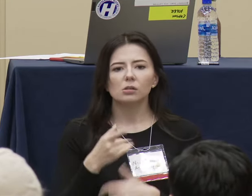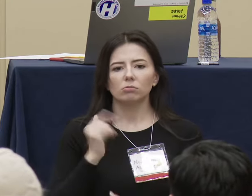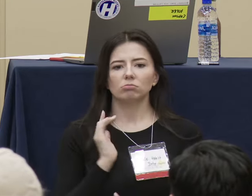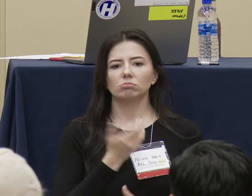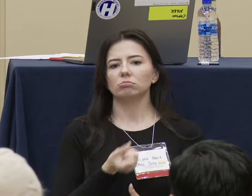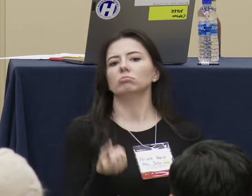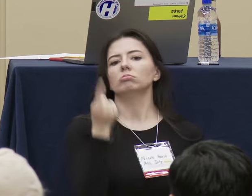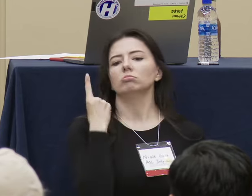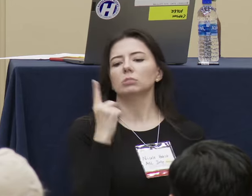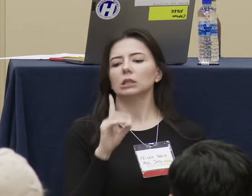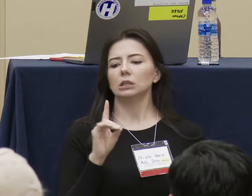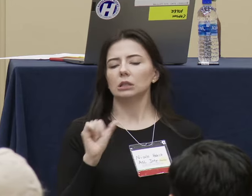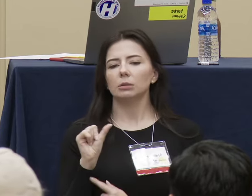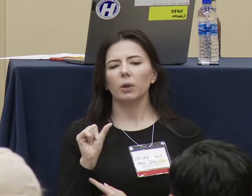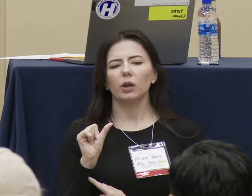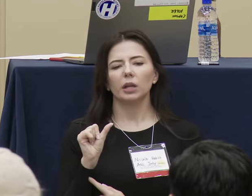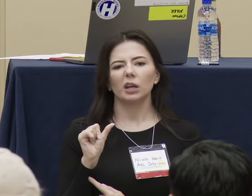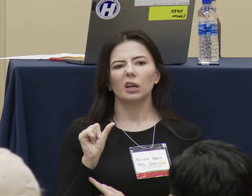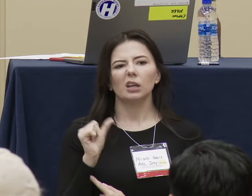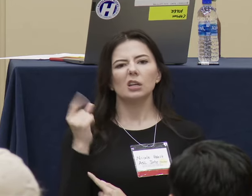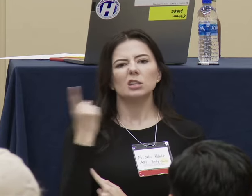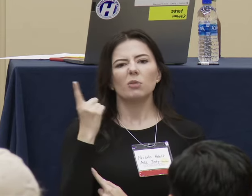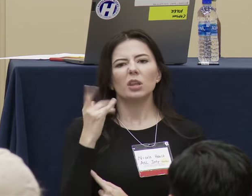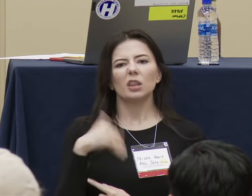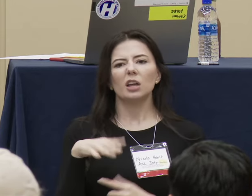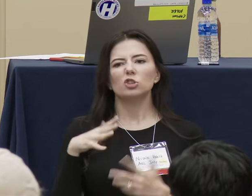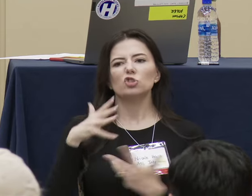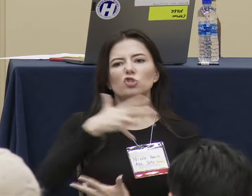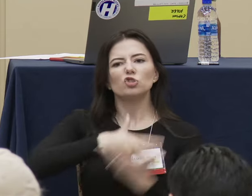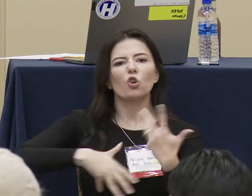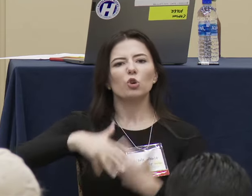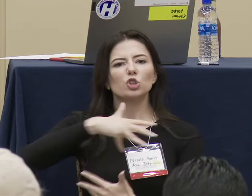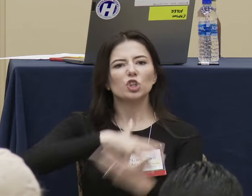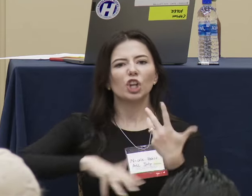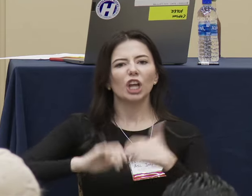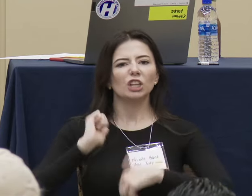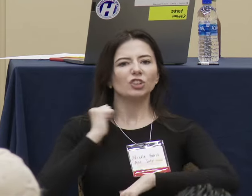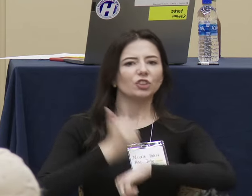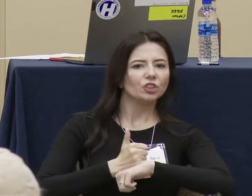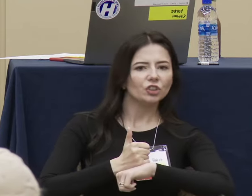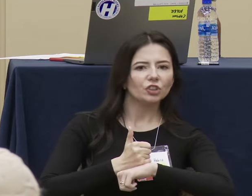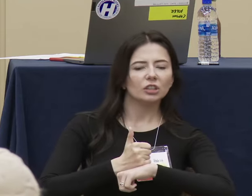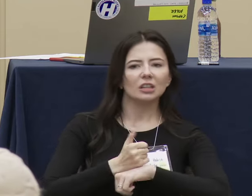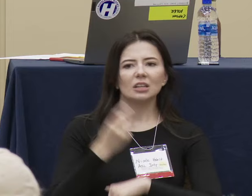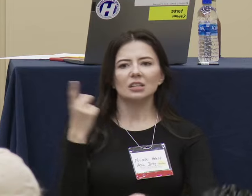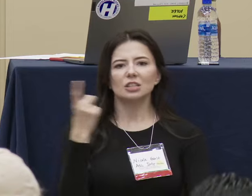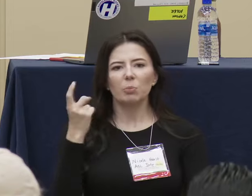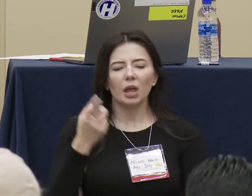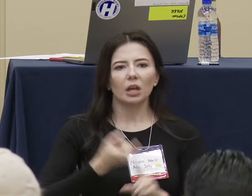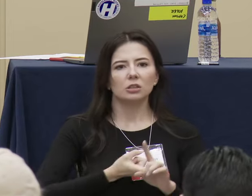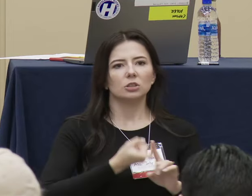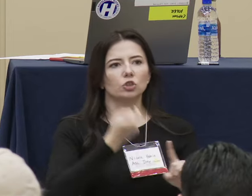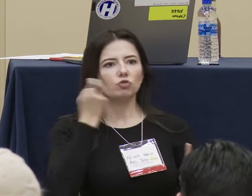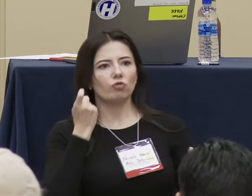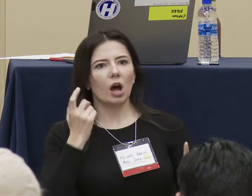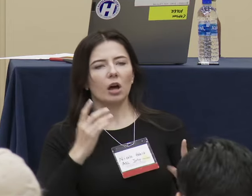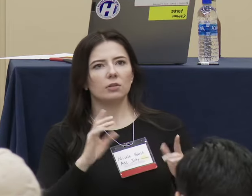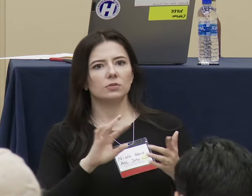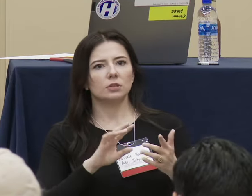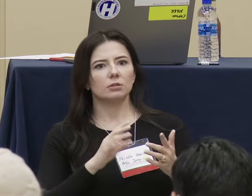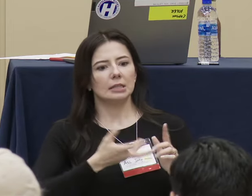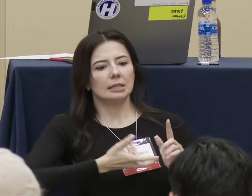as something that's socially constructed. So it's something that derives its meaning